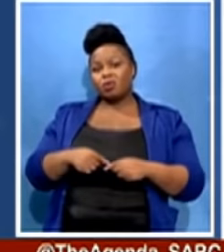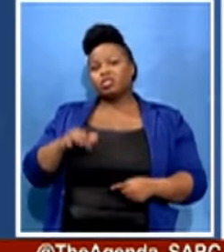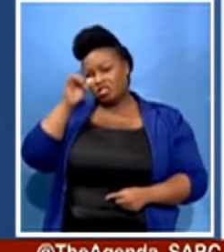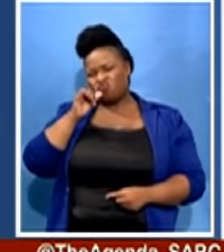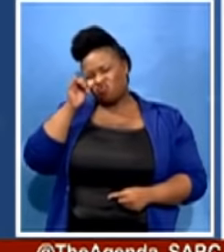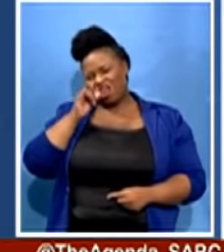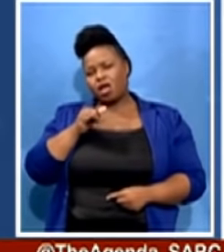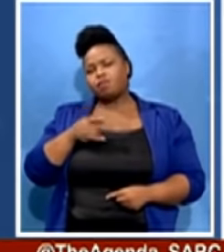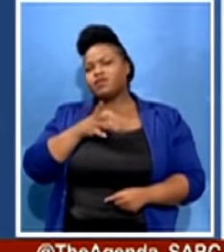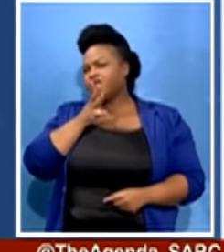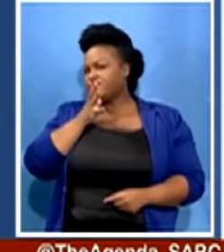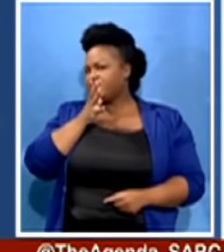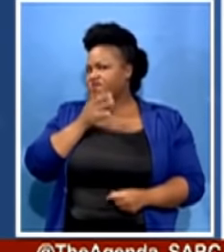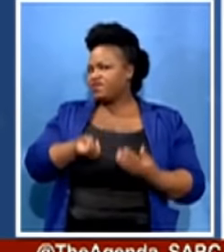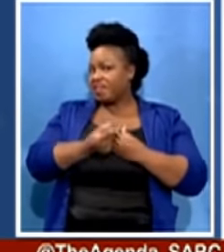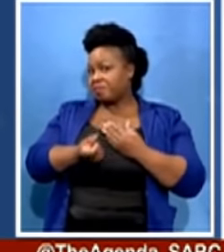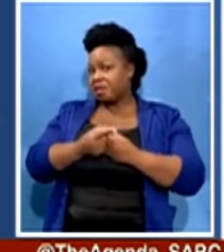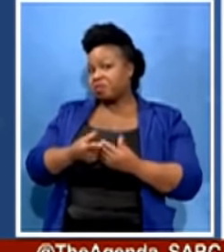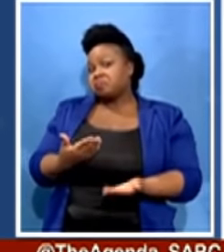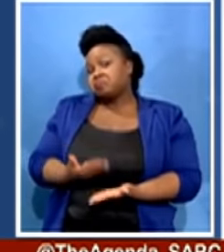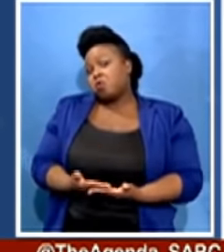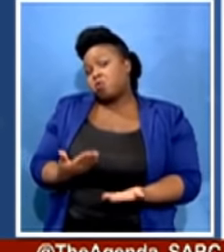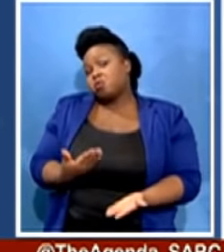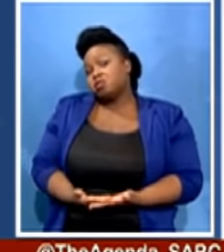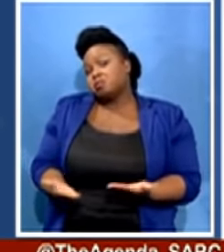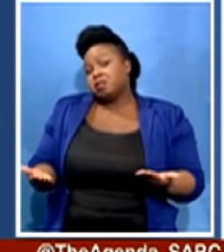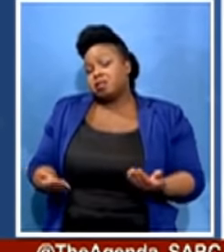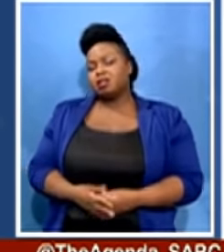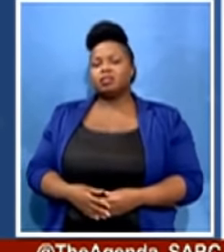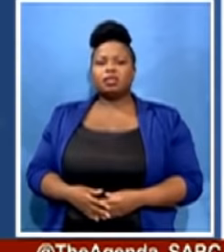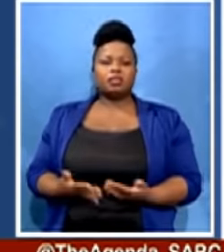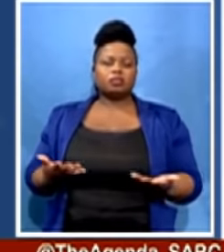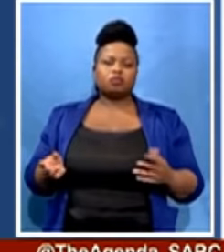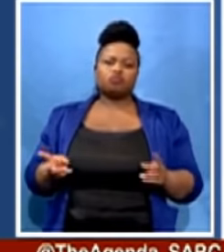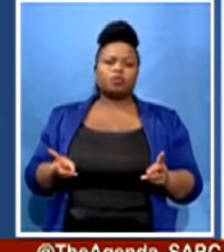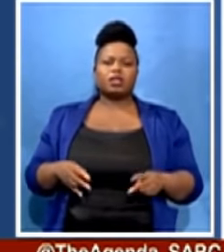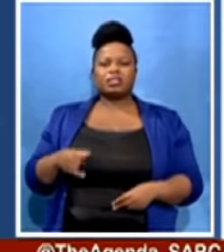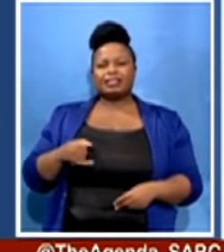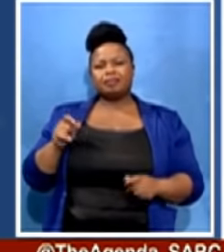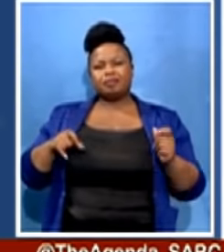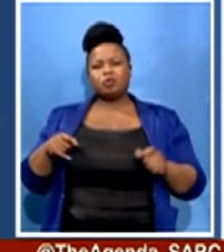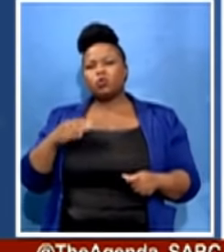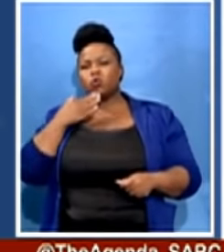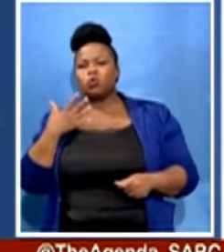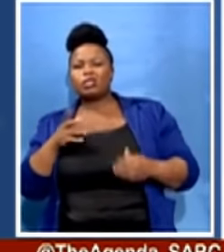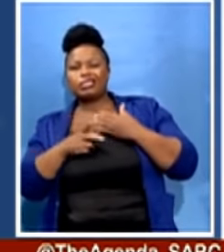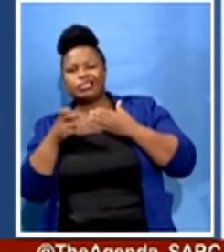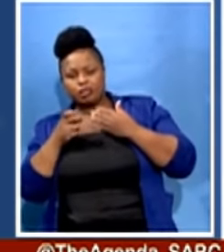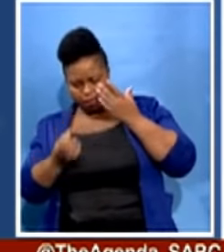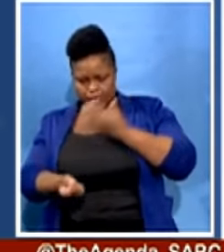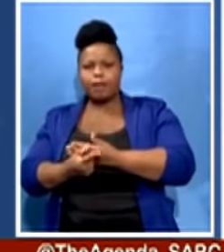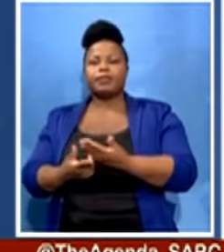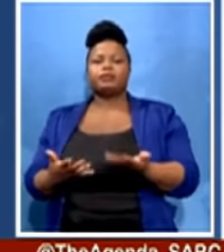that ordinary crime might find itself into our terrain, which has nothing to do